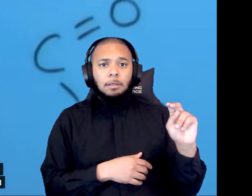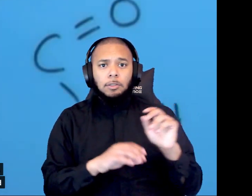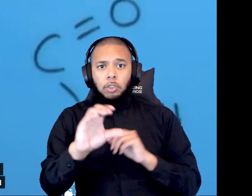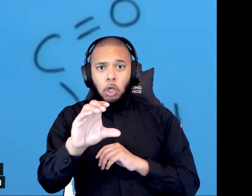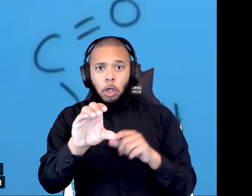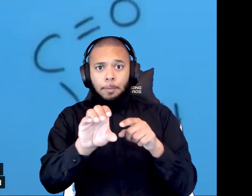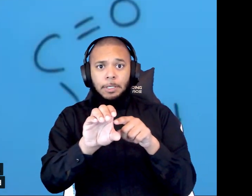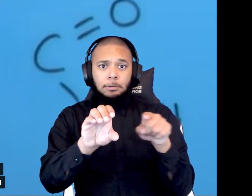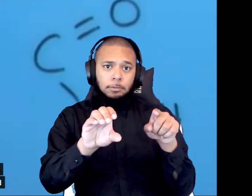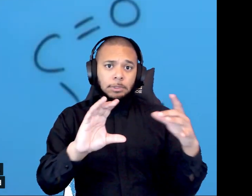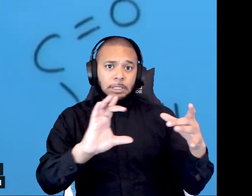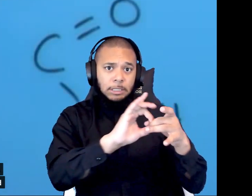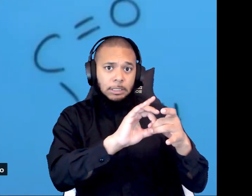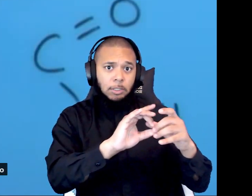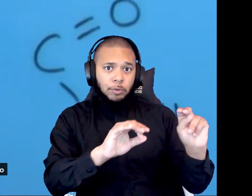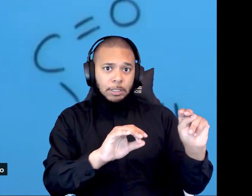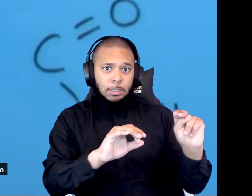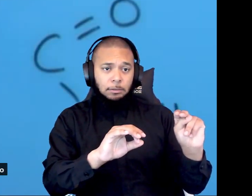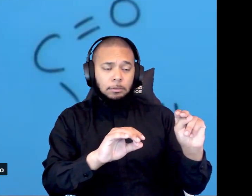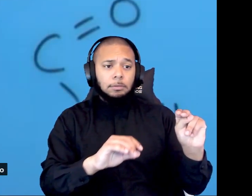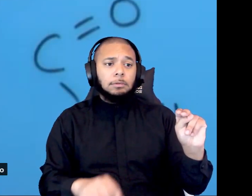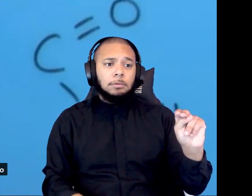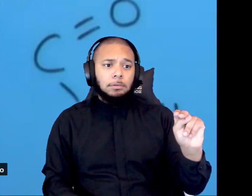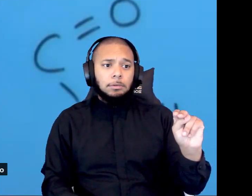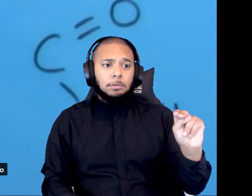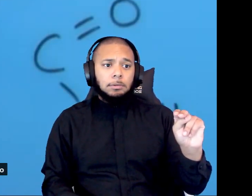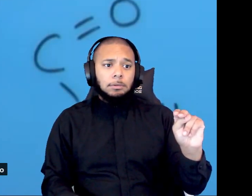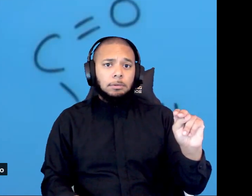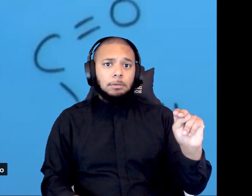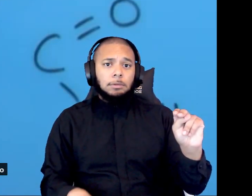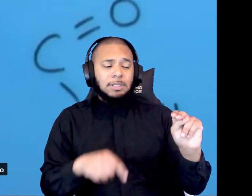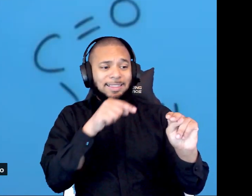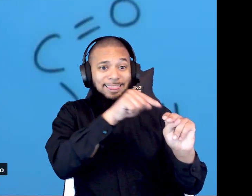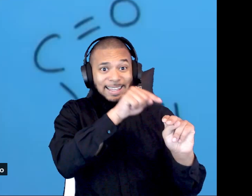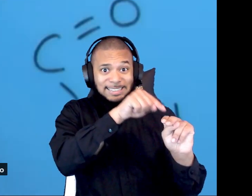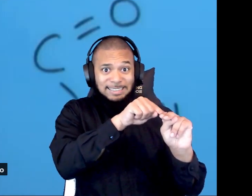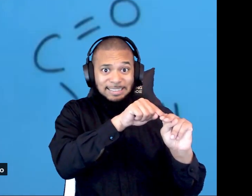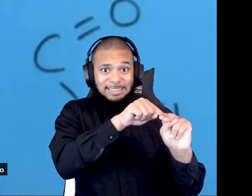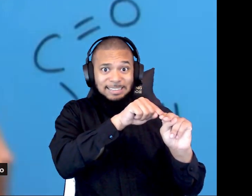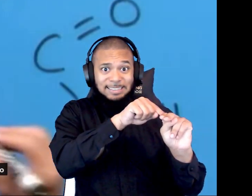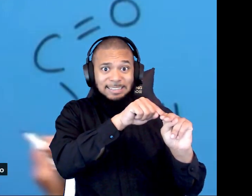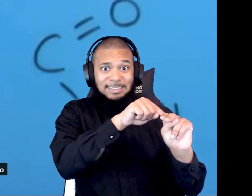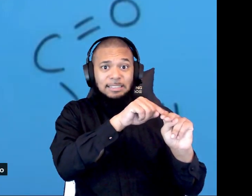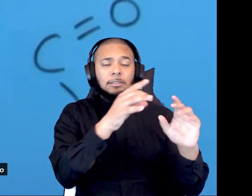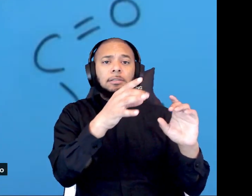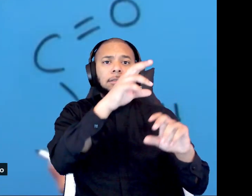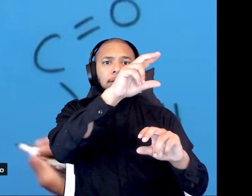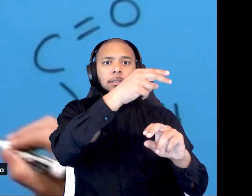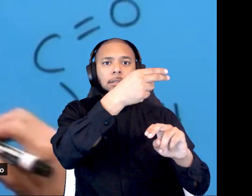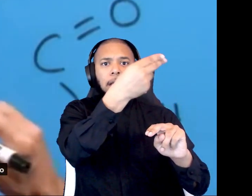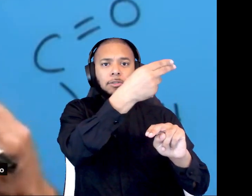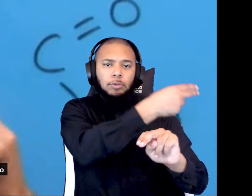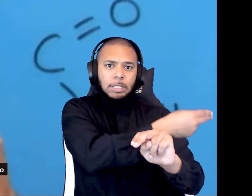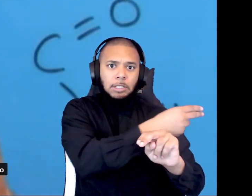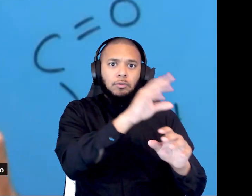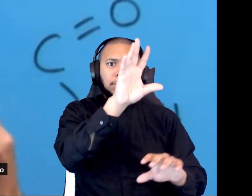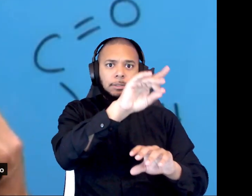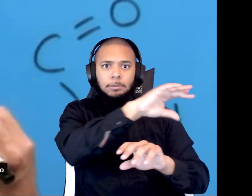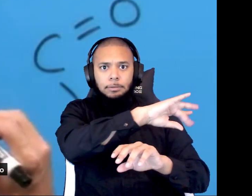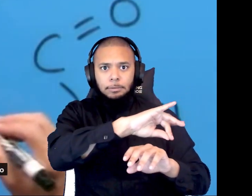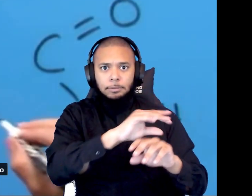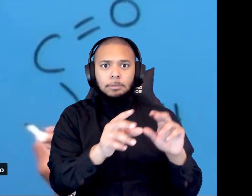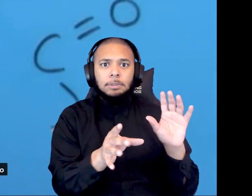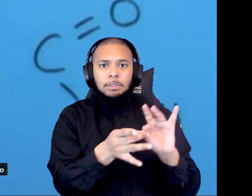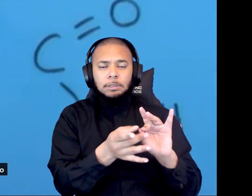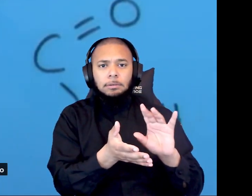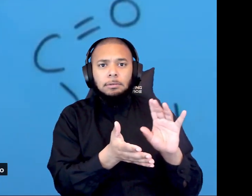and from that nitrogen, that's going to be bonded to 1 hydrogen, 2 hydrogens, okay? So